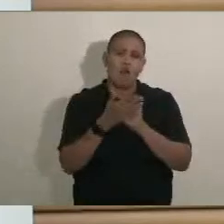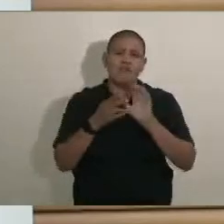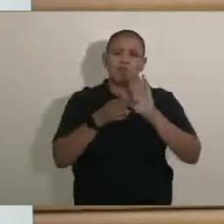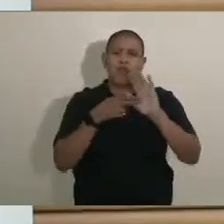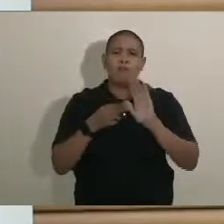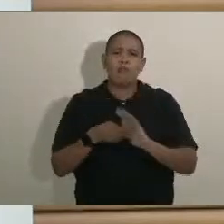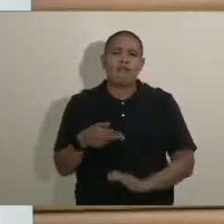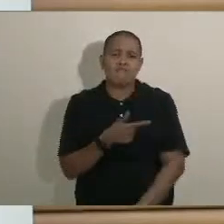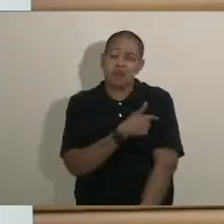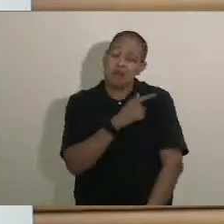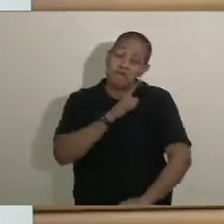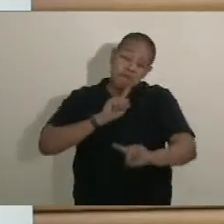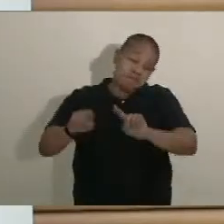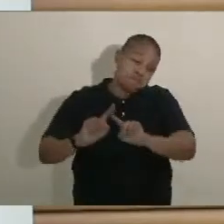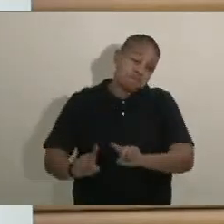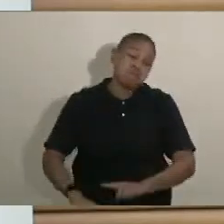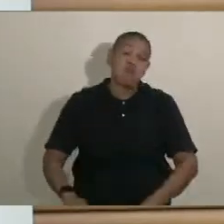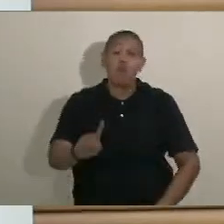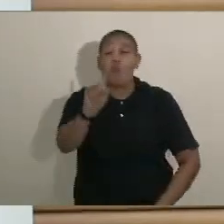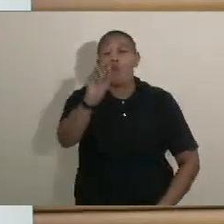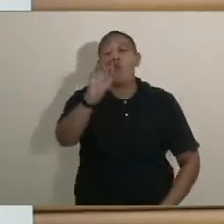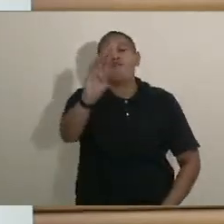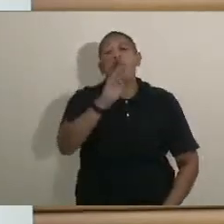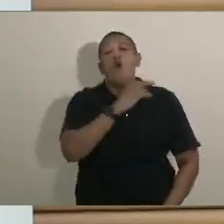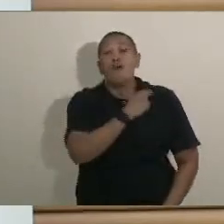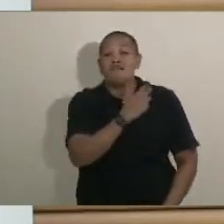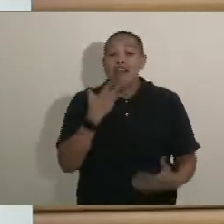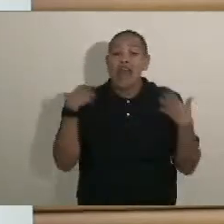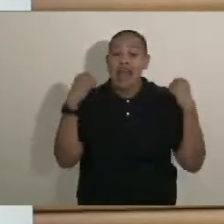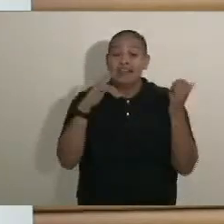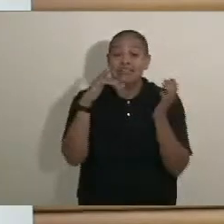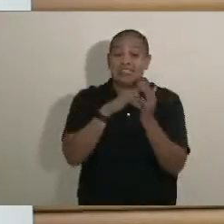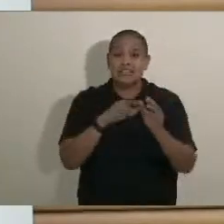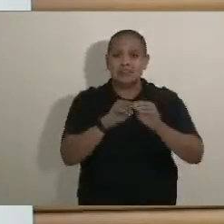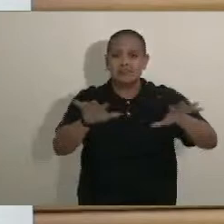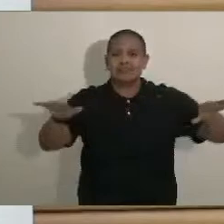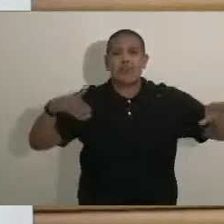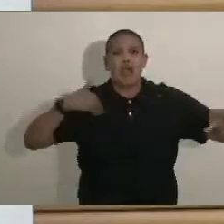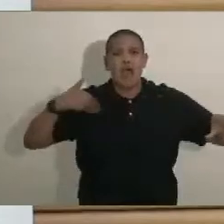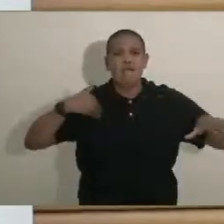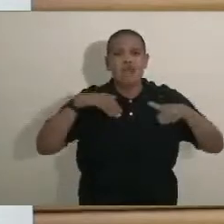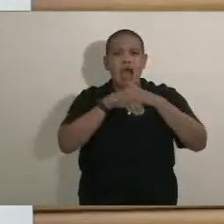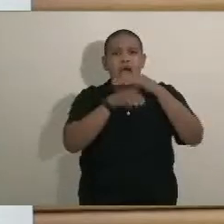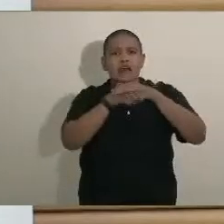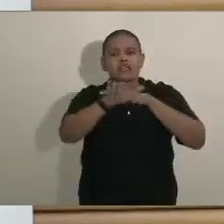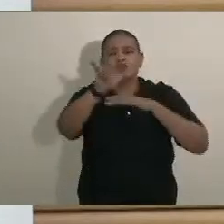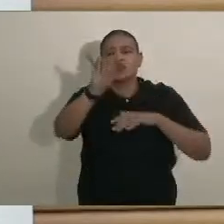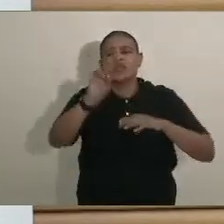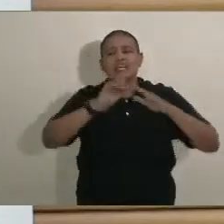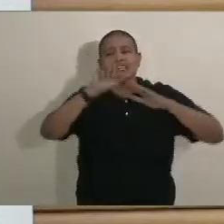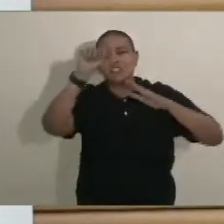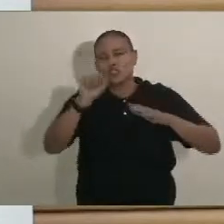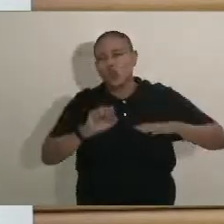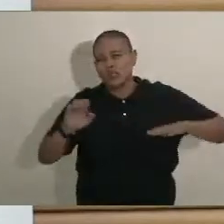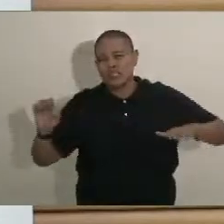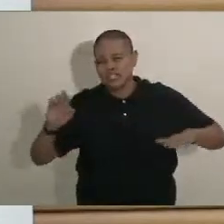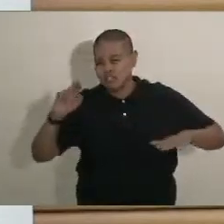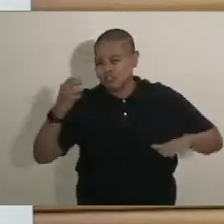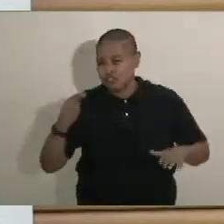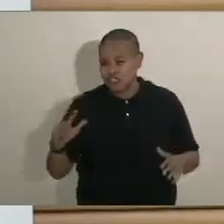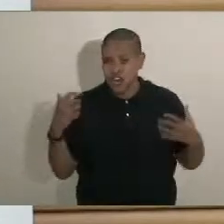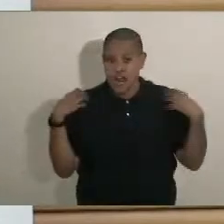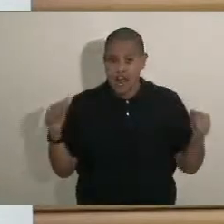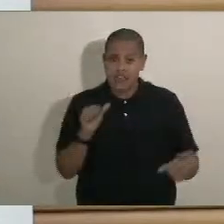vaccines. 104 of our health centers island-wide, 28 in the Southeast Health Regional Authority,